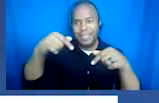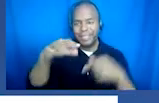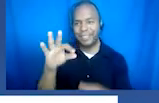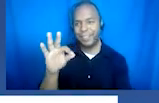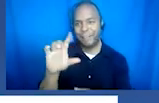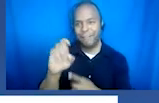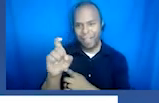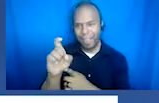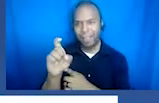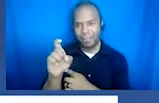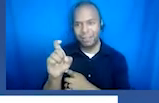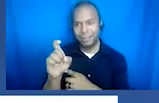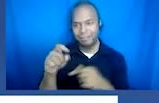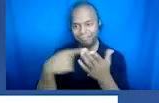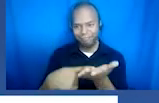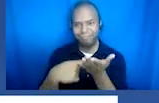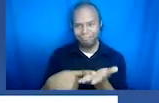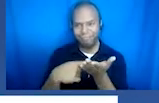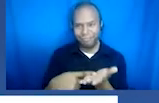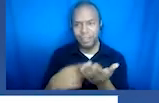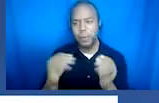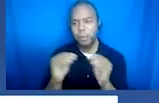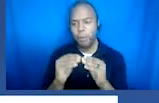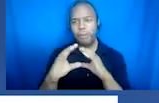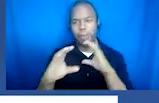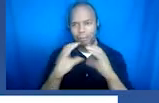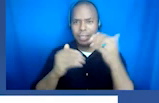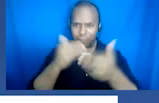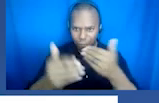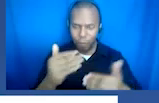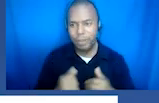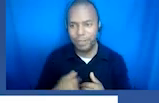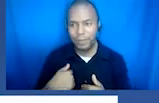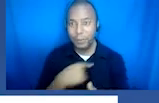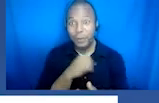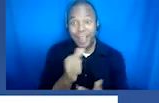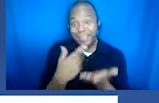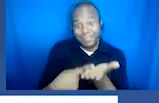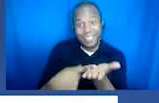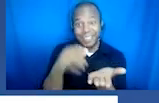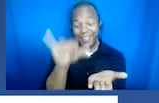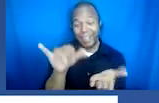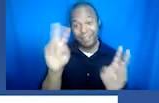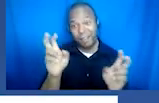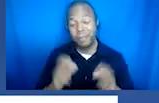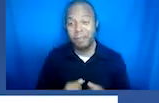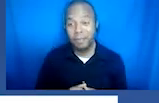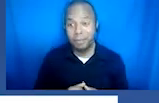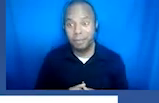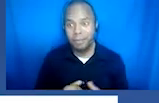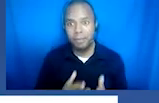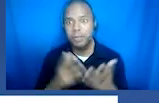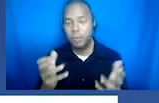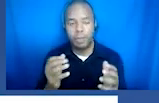the conversation rolling, because we aren't really talking about it. There's just so many